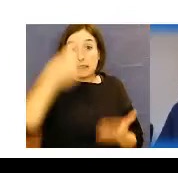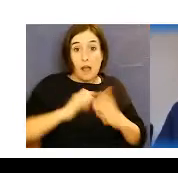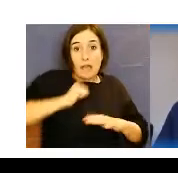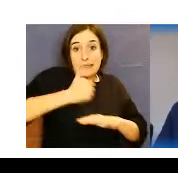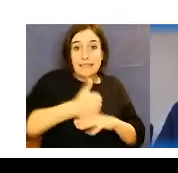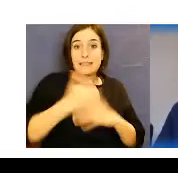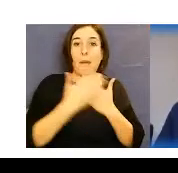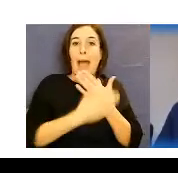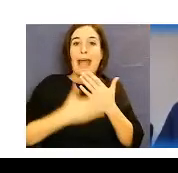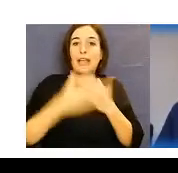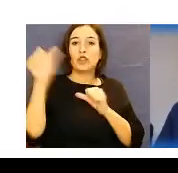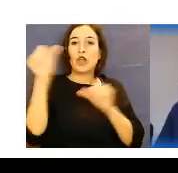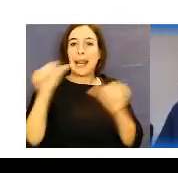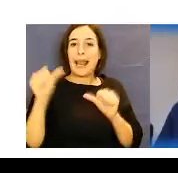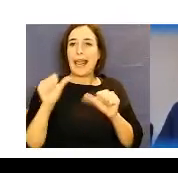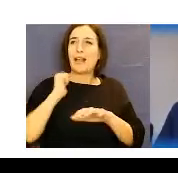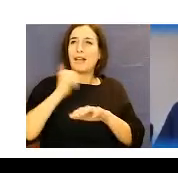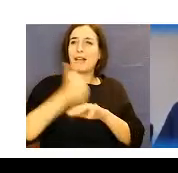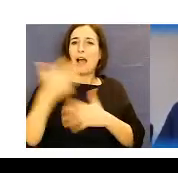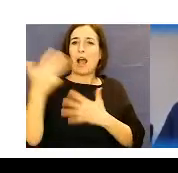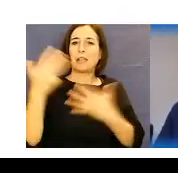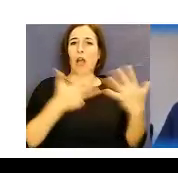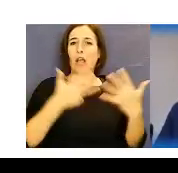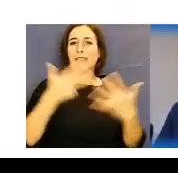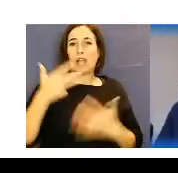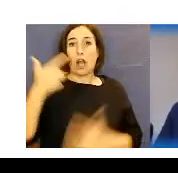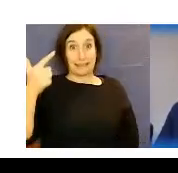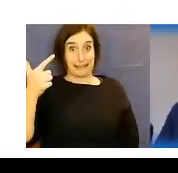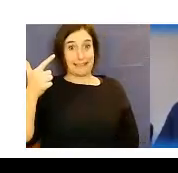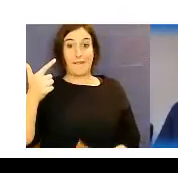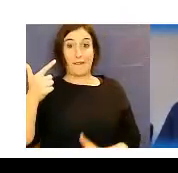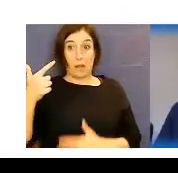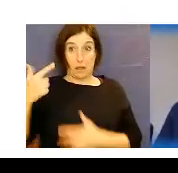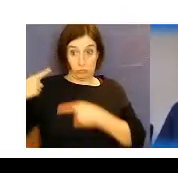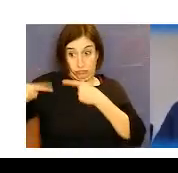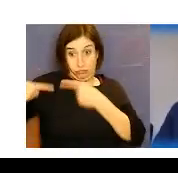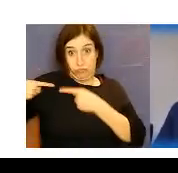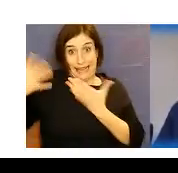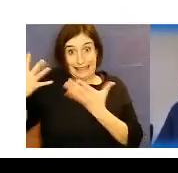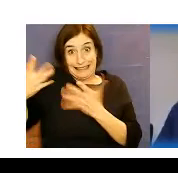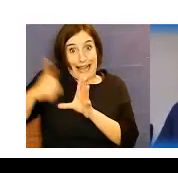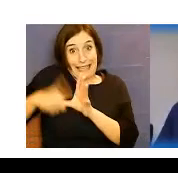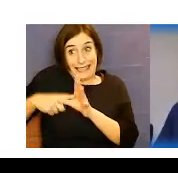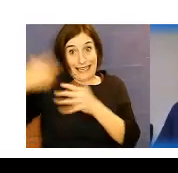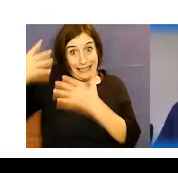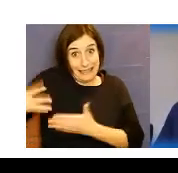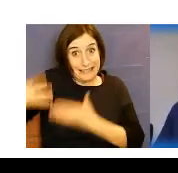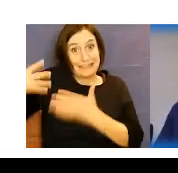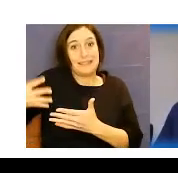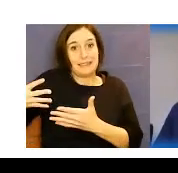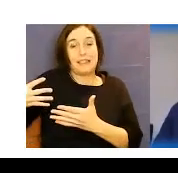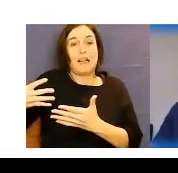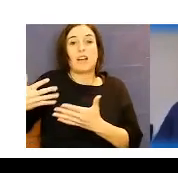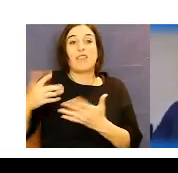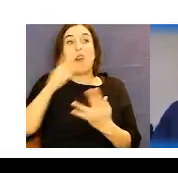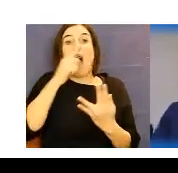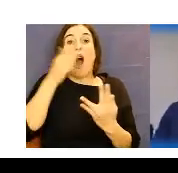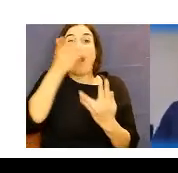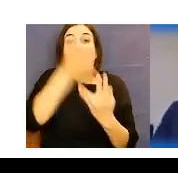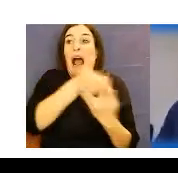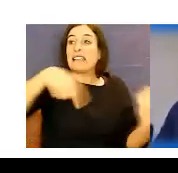think, which ran for about 10 years, just focused on Asian communities who didn't have access to, you know, playing in league football. And, you know, just